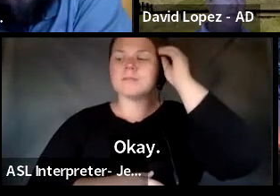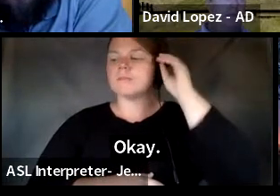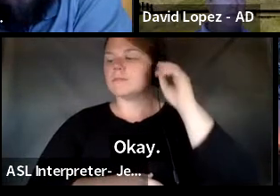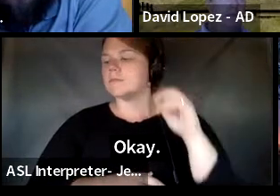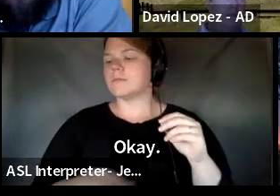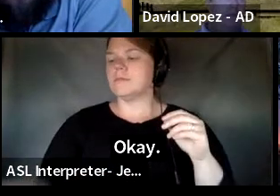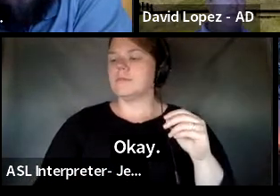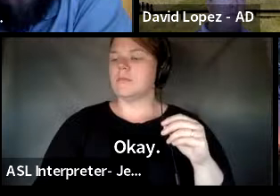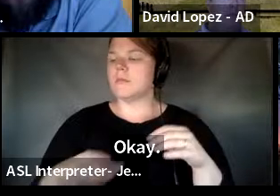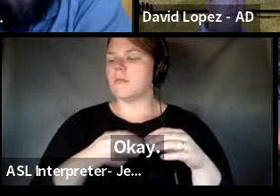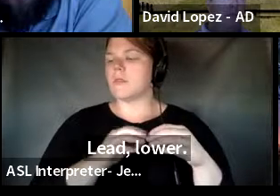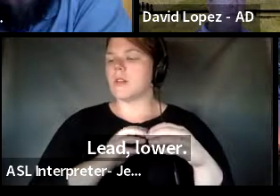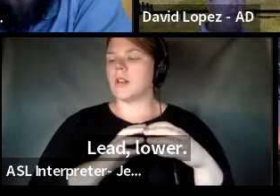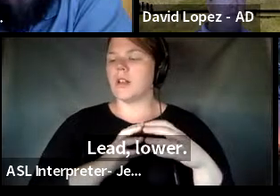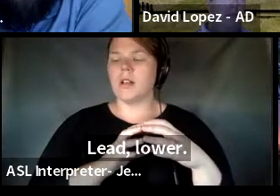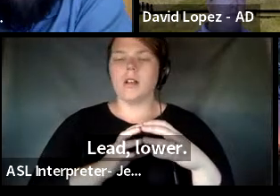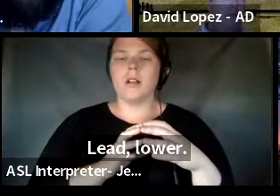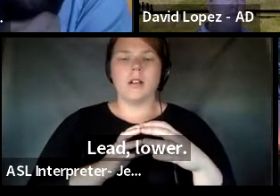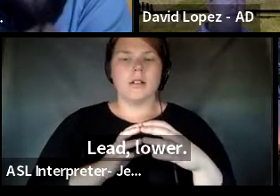Did